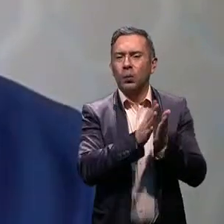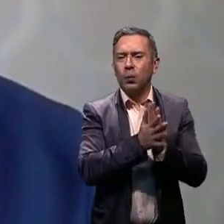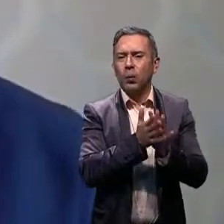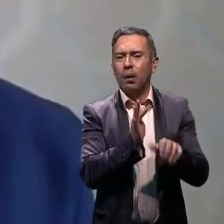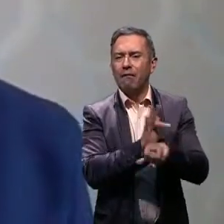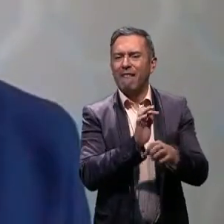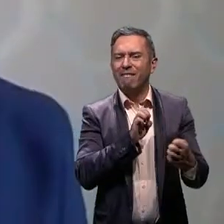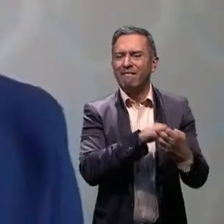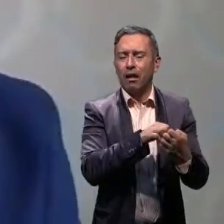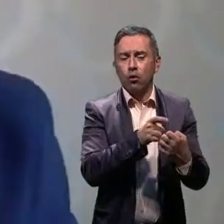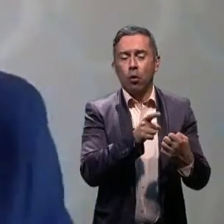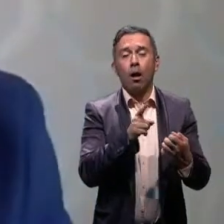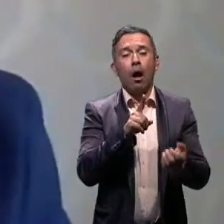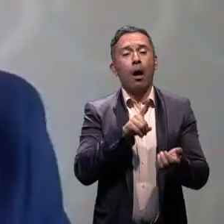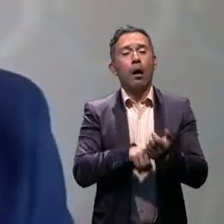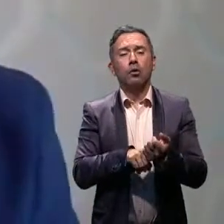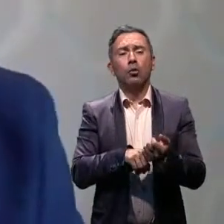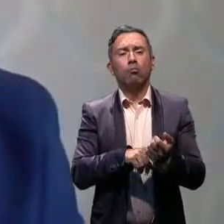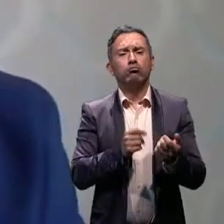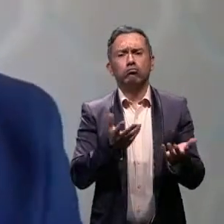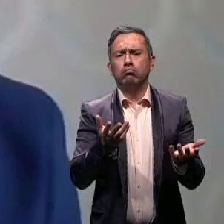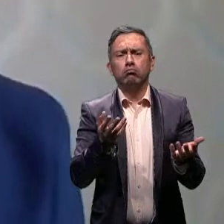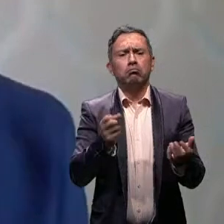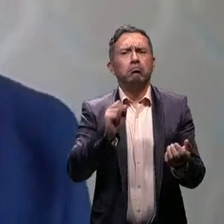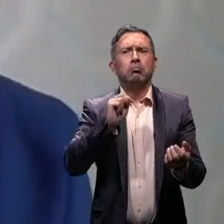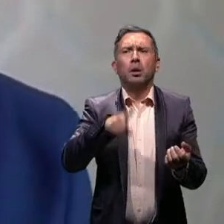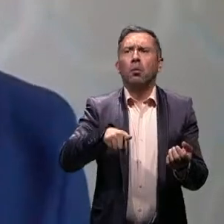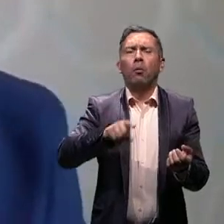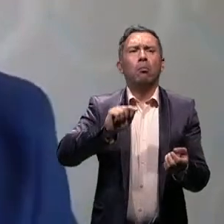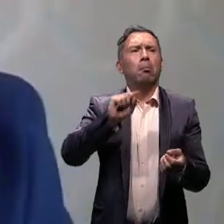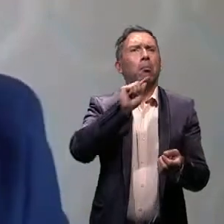also protecting themselves under this